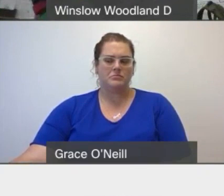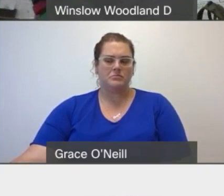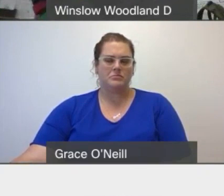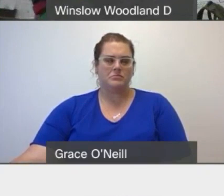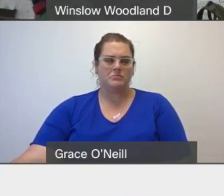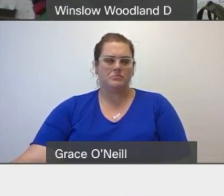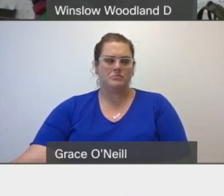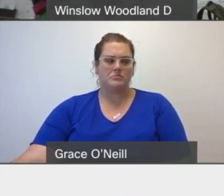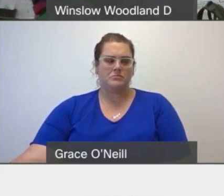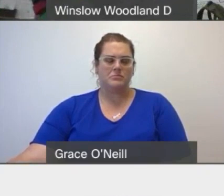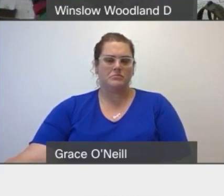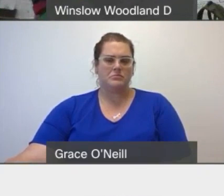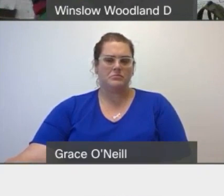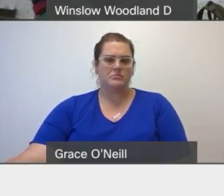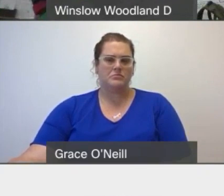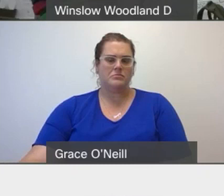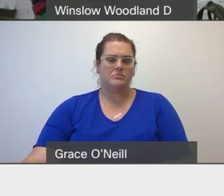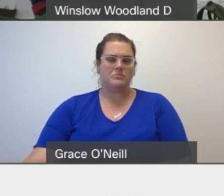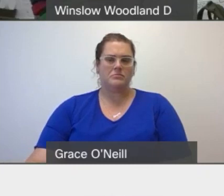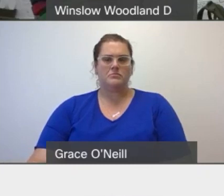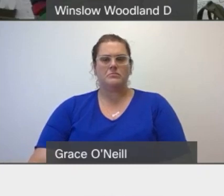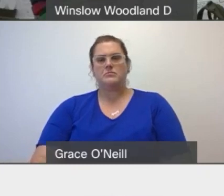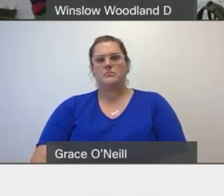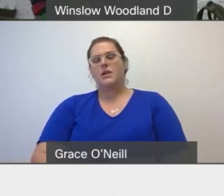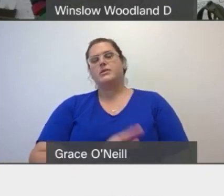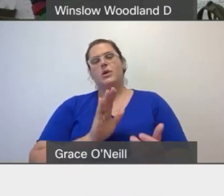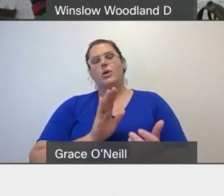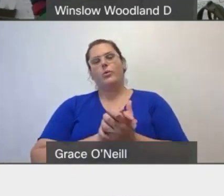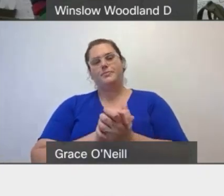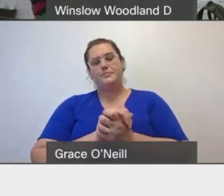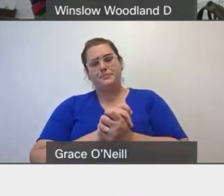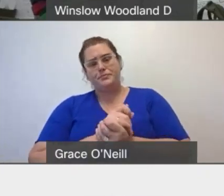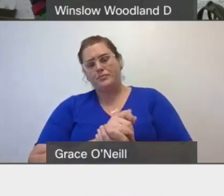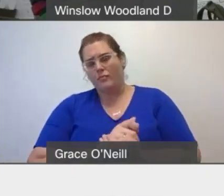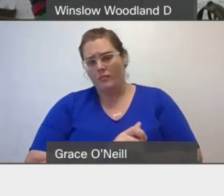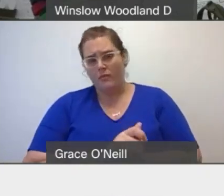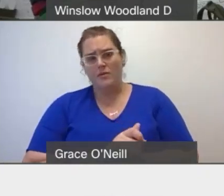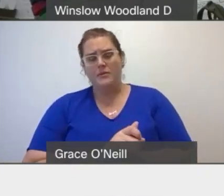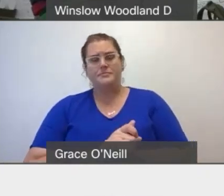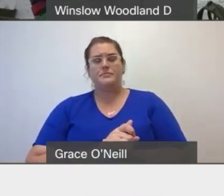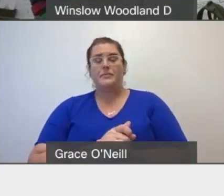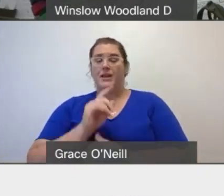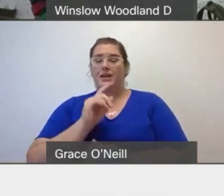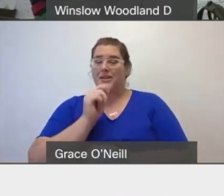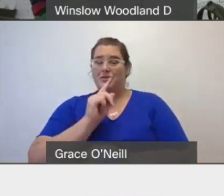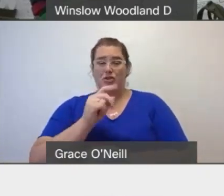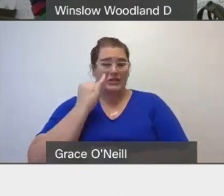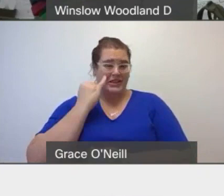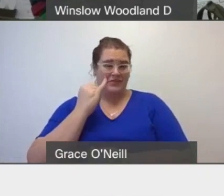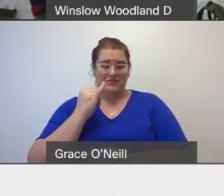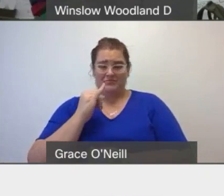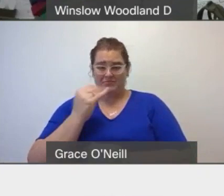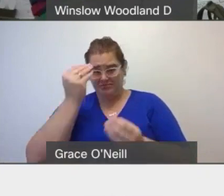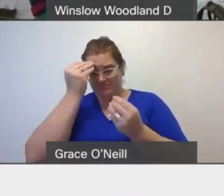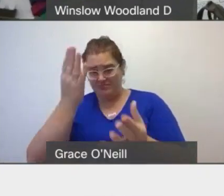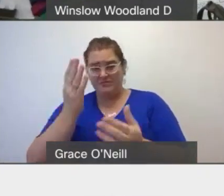So I don't know to what extent it will be helpful for people, but I can tell you that,